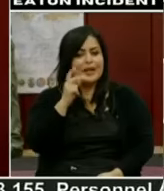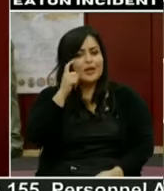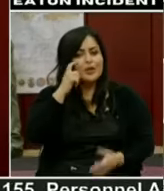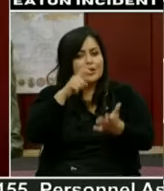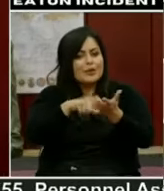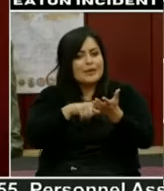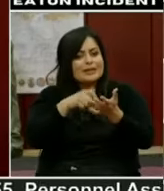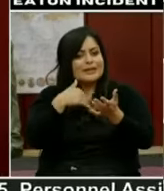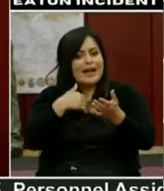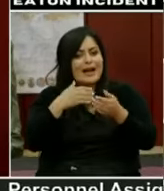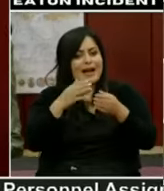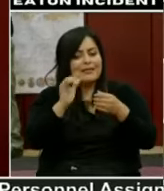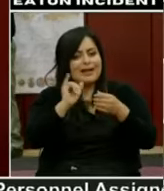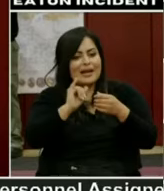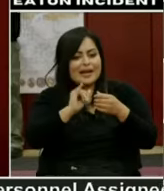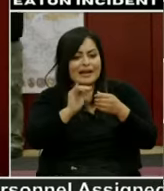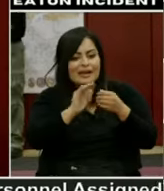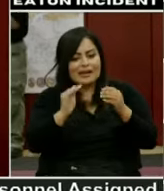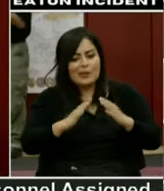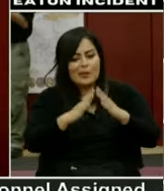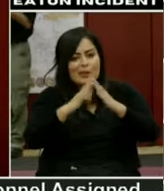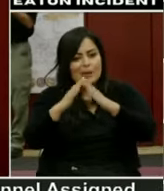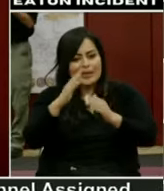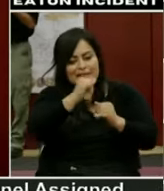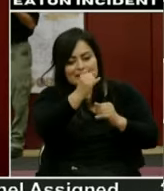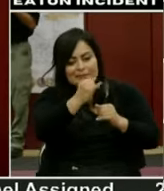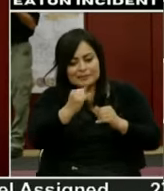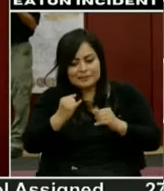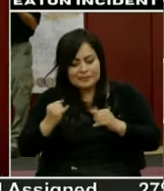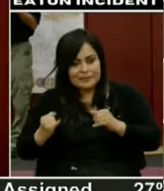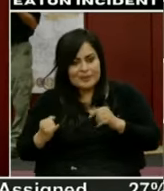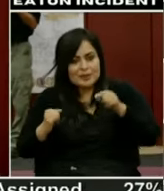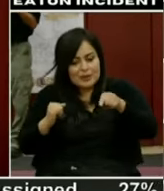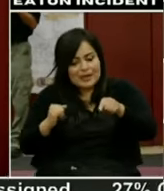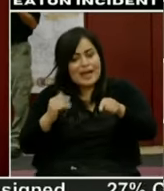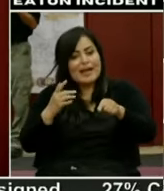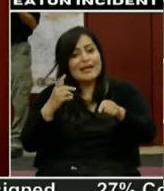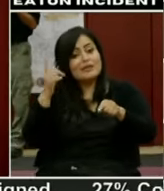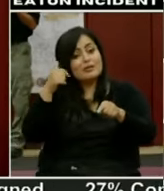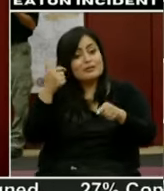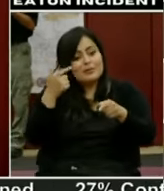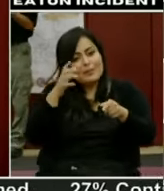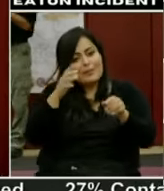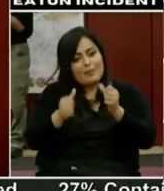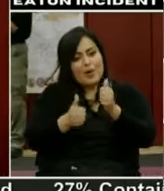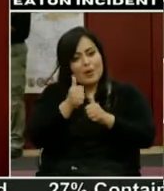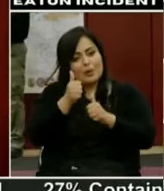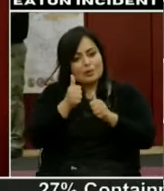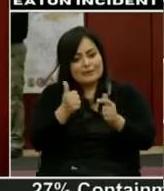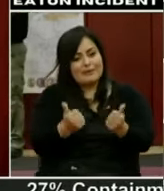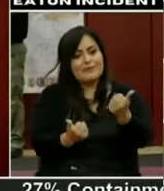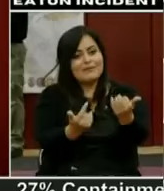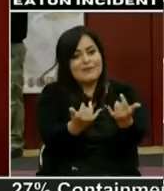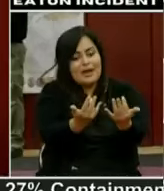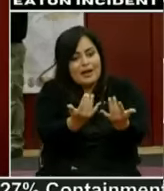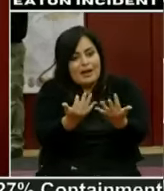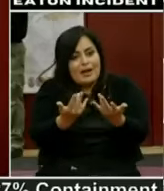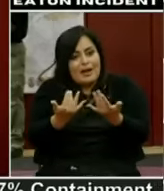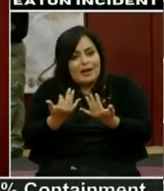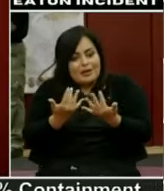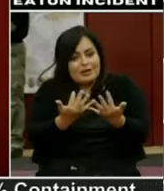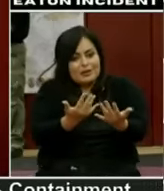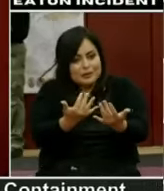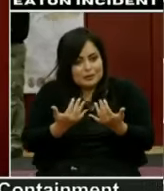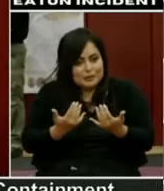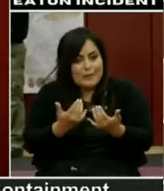ridge system that goes through here. So this is generally the most logical place for us to pick up the fires because it's held